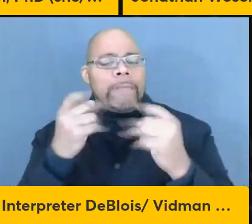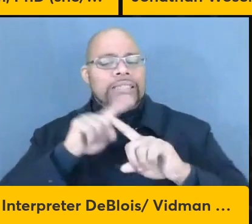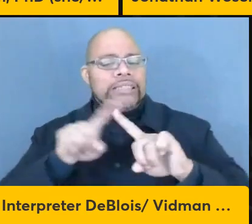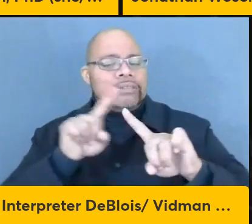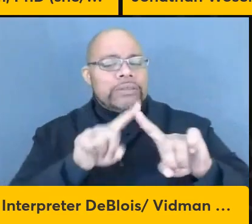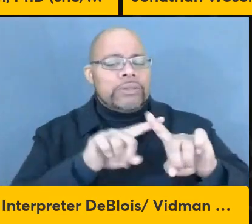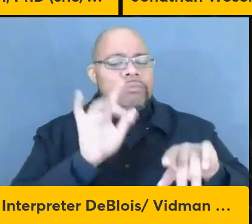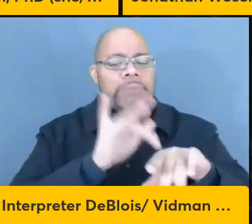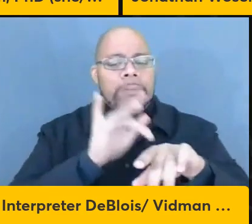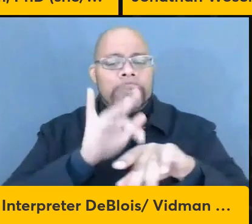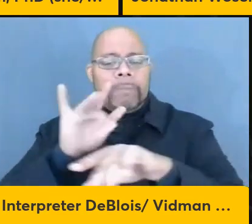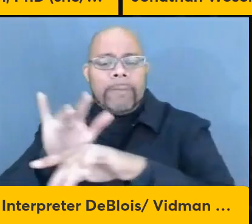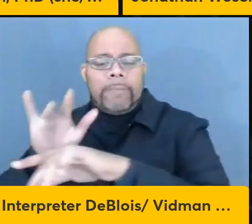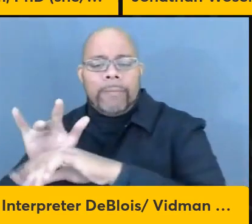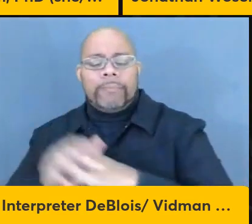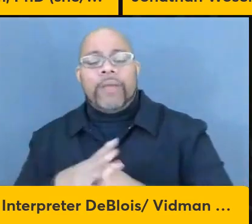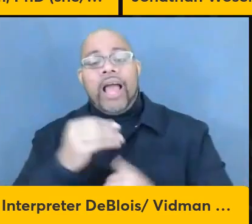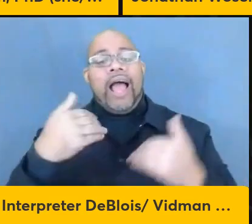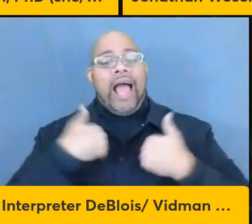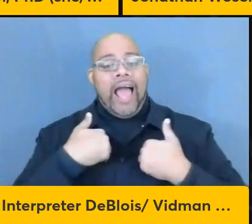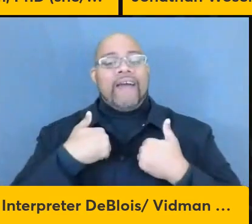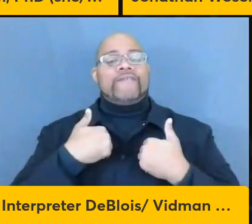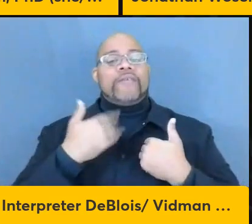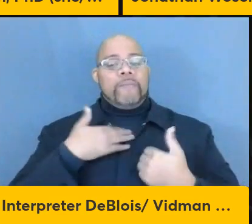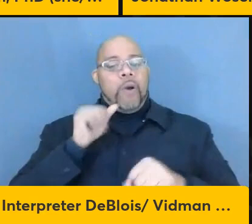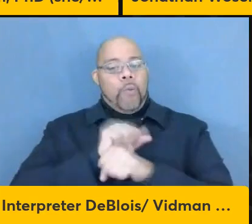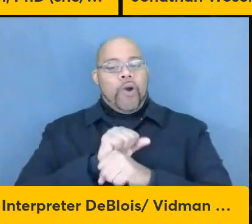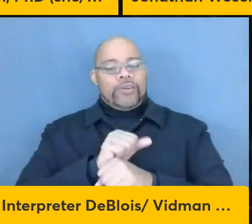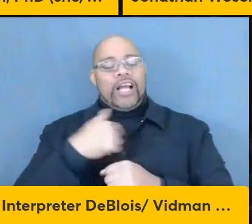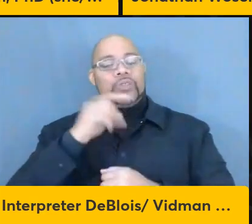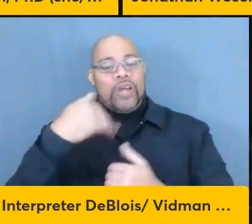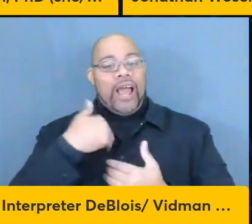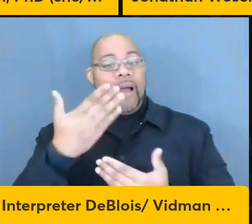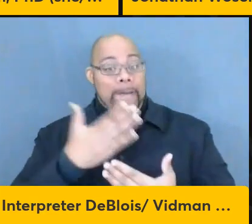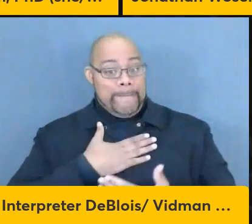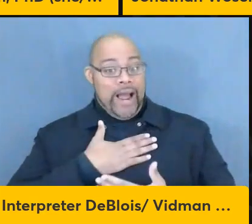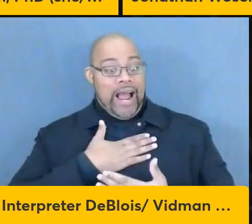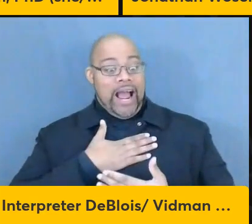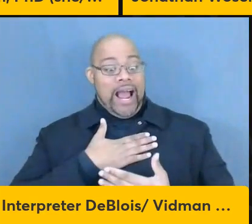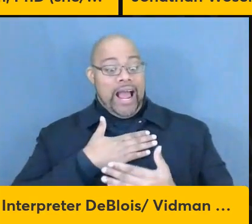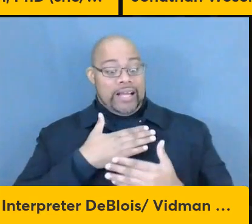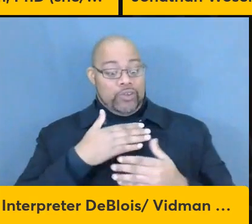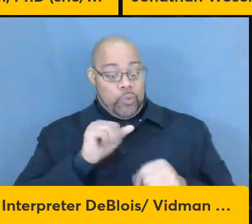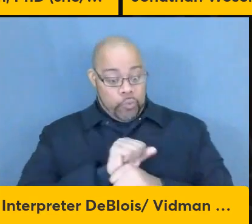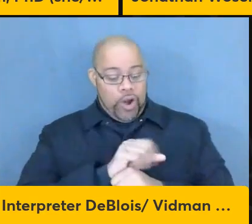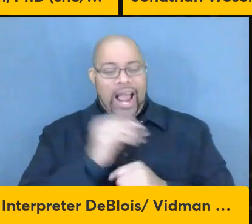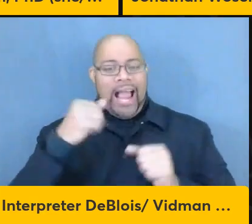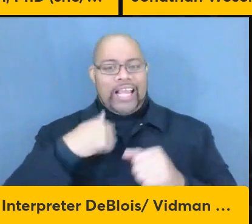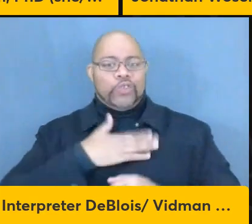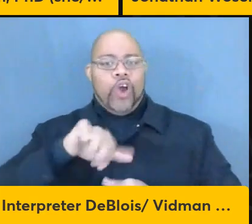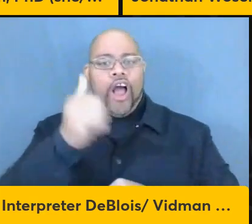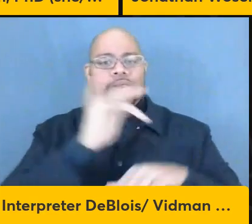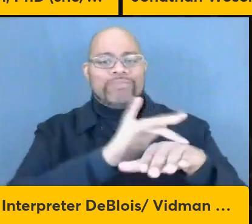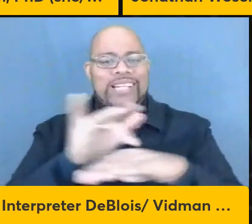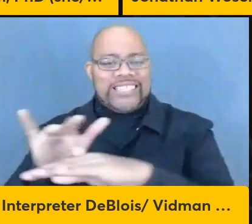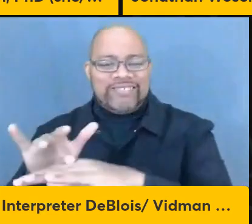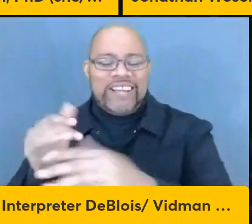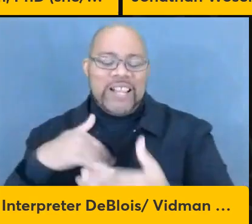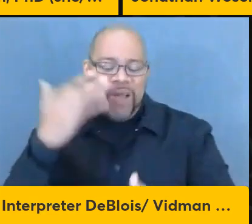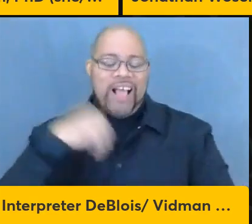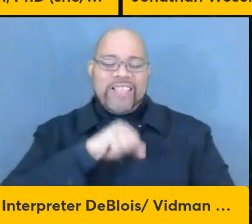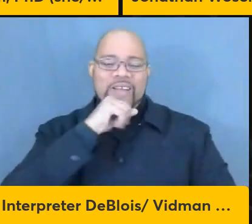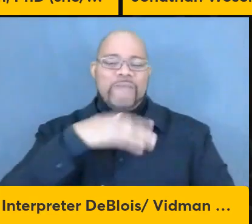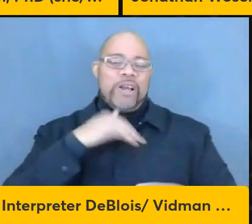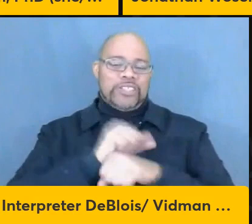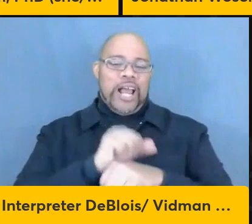as possible and have my pies. So I actually do have my cake and I can eat it. So that is what I love about my